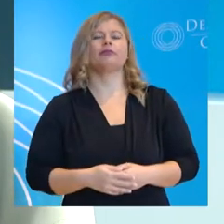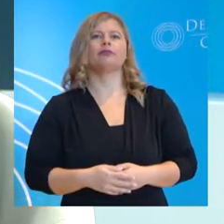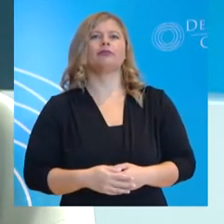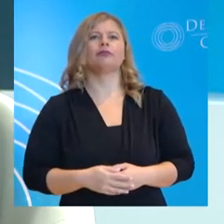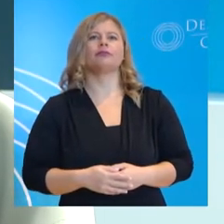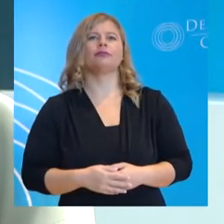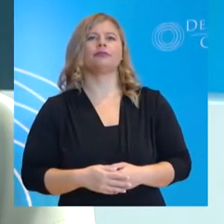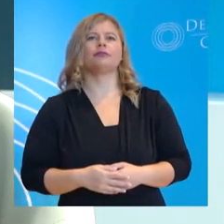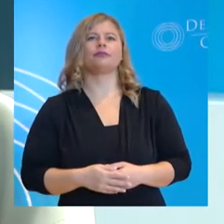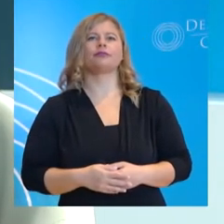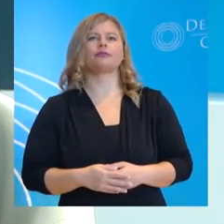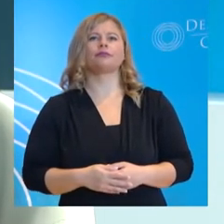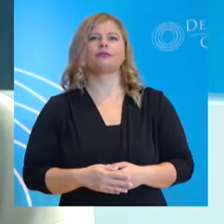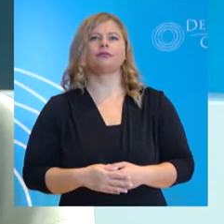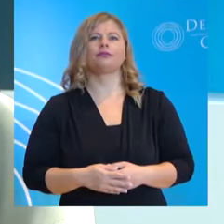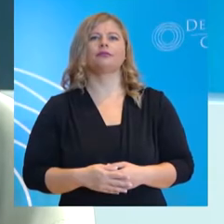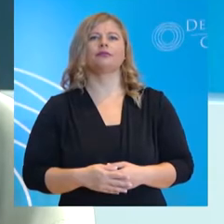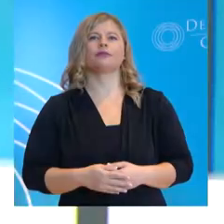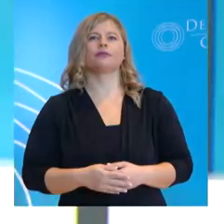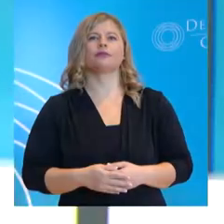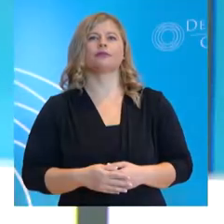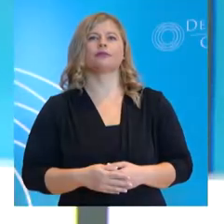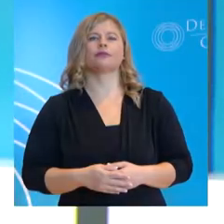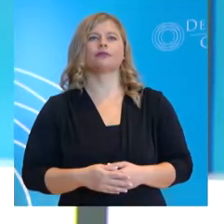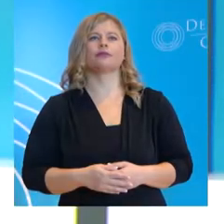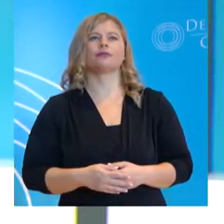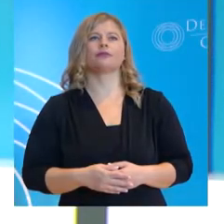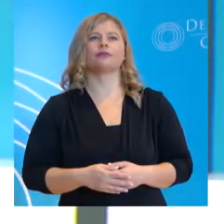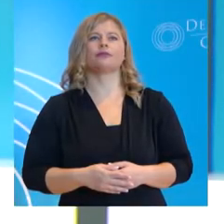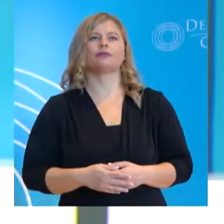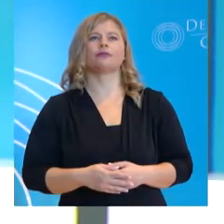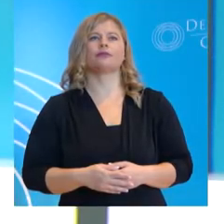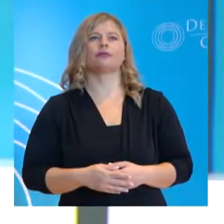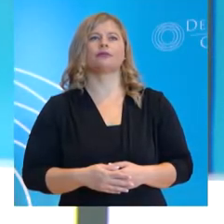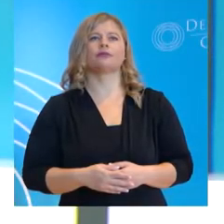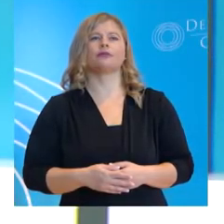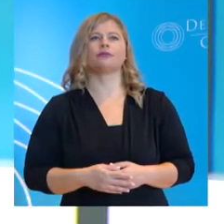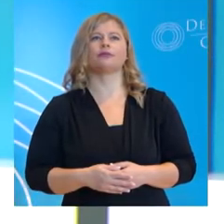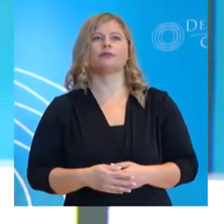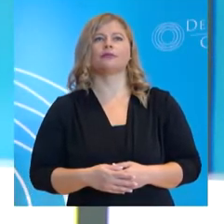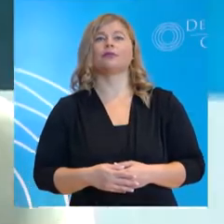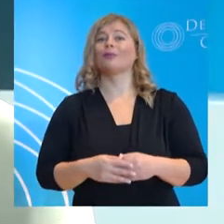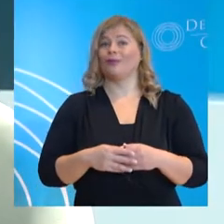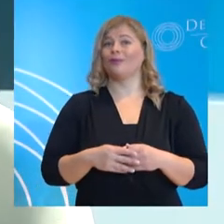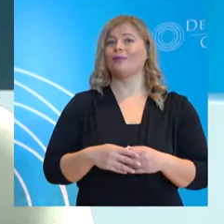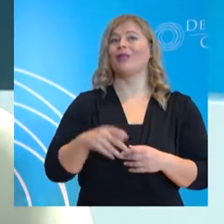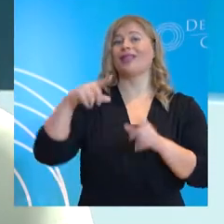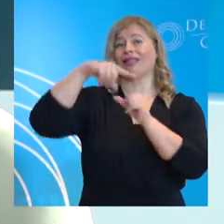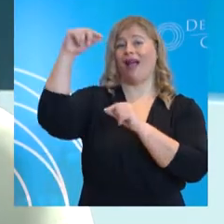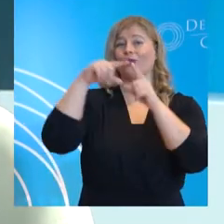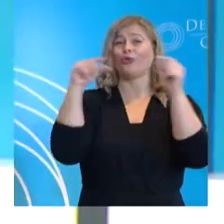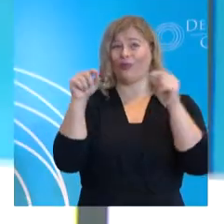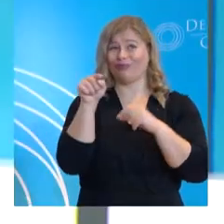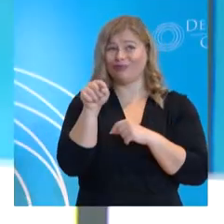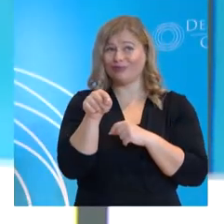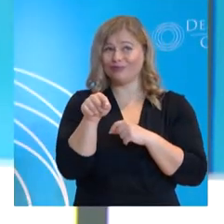dead as Mr. Macron thinks? I never believed that NATO was brain dead, but I do believe that NATO,